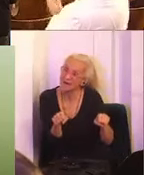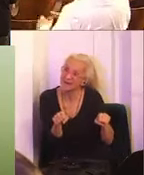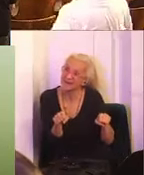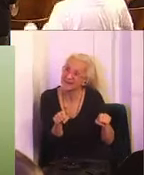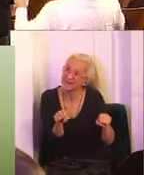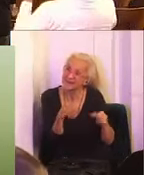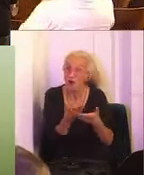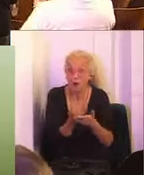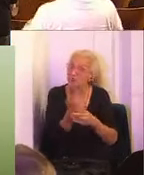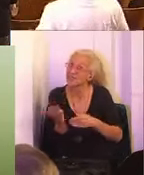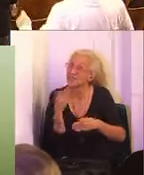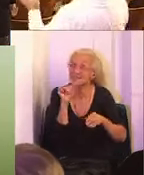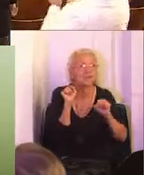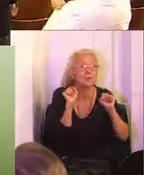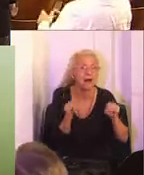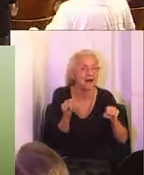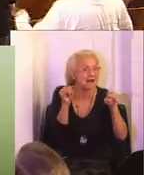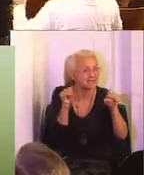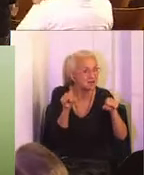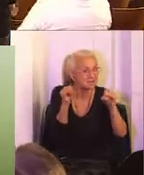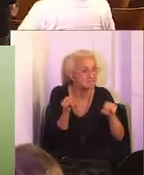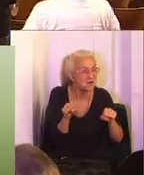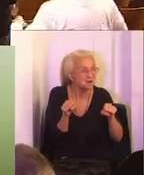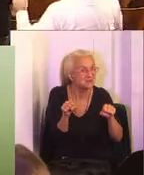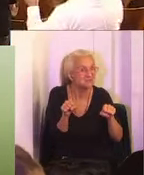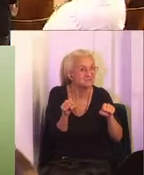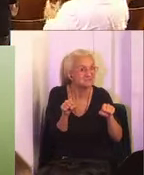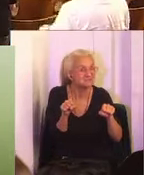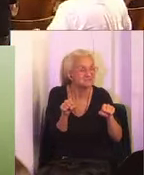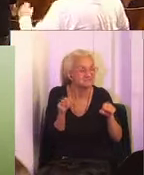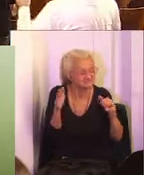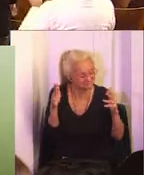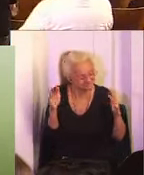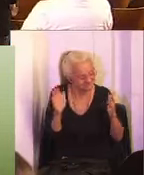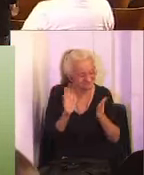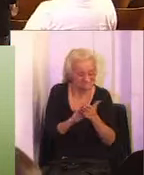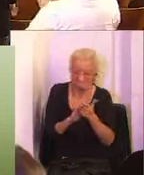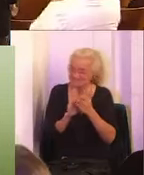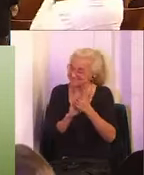possible. All things are possible.